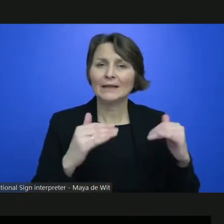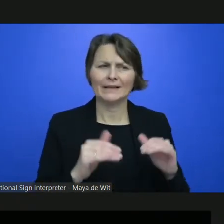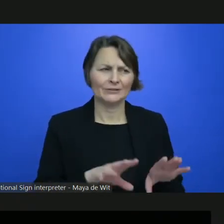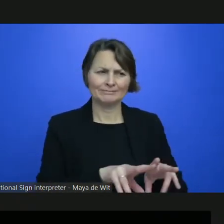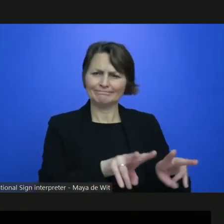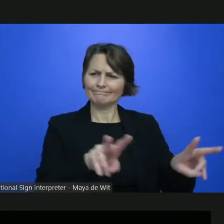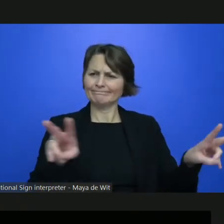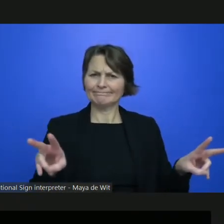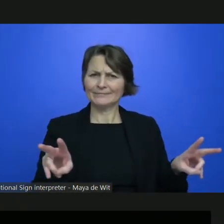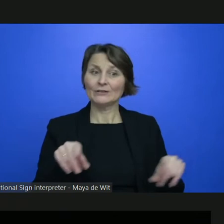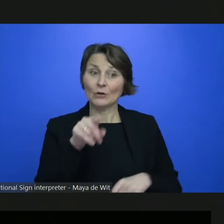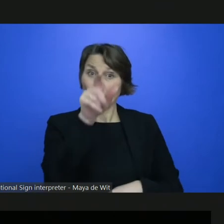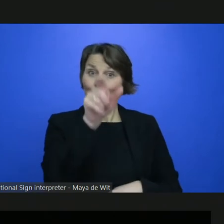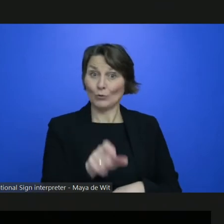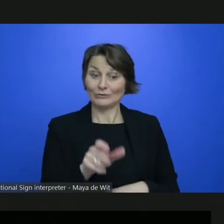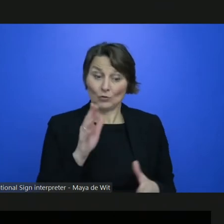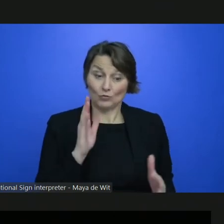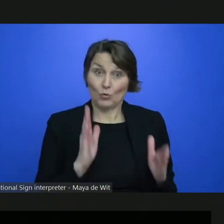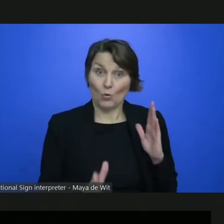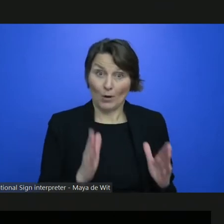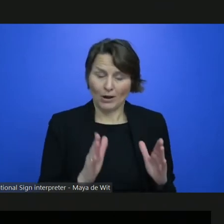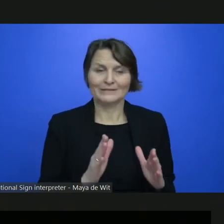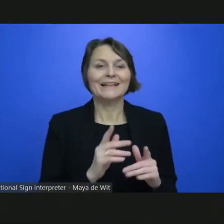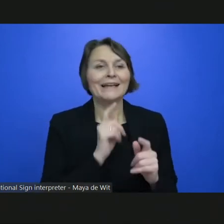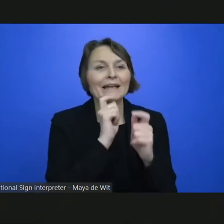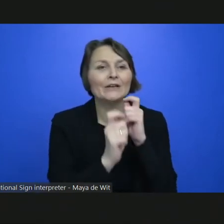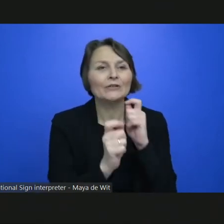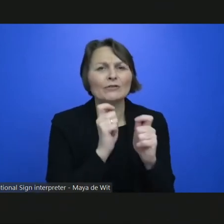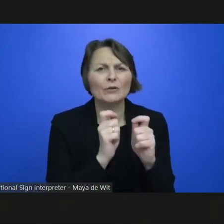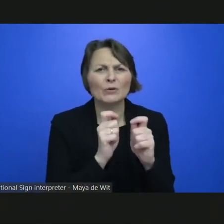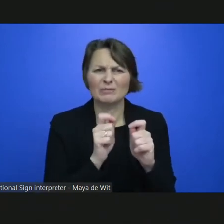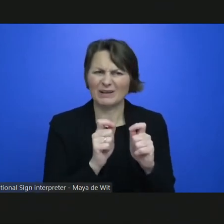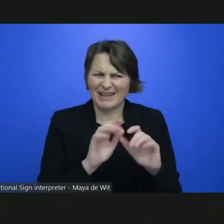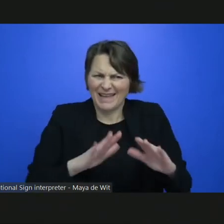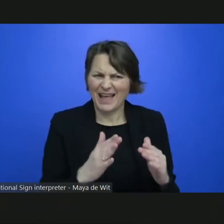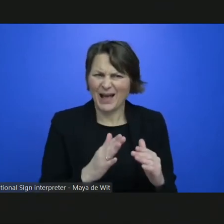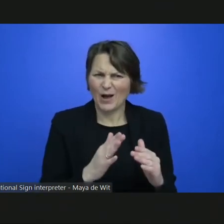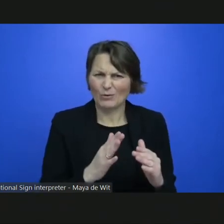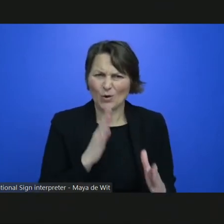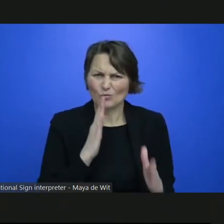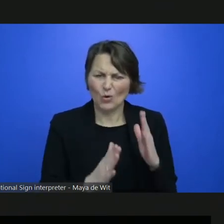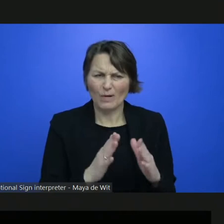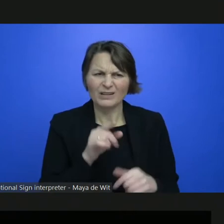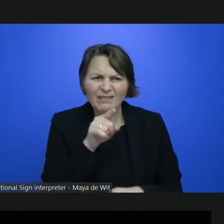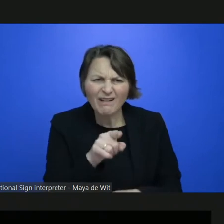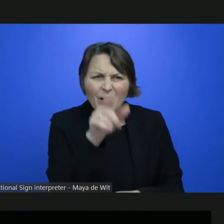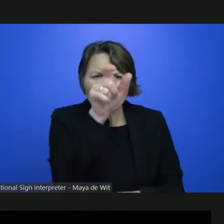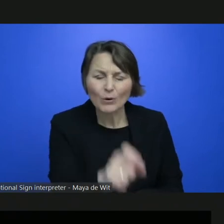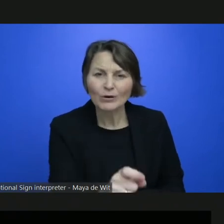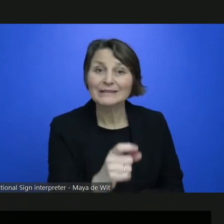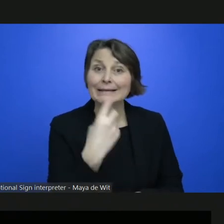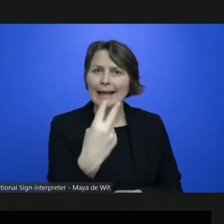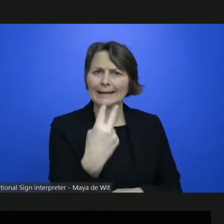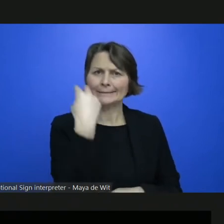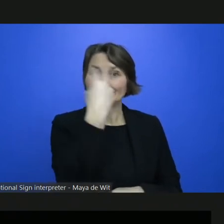this robot deal with the candidate who could sail through if he could lip read the robot, or he could use a sign language